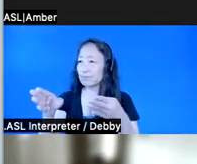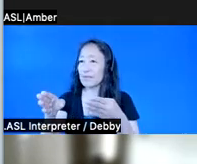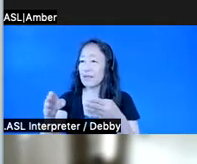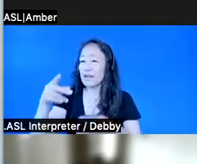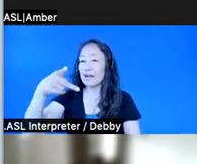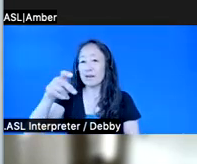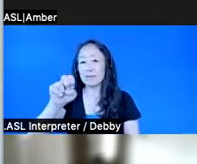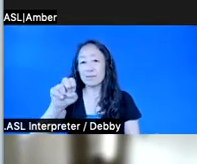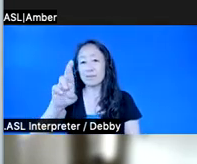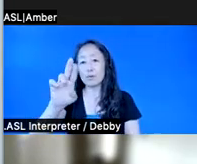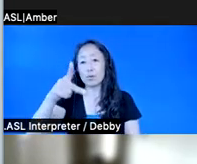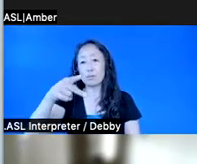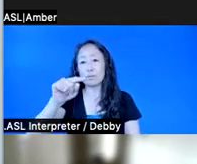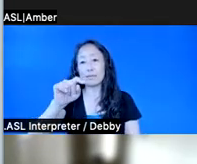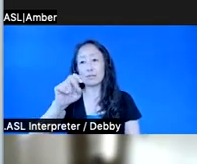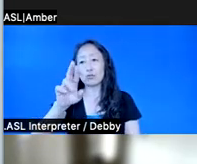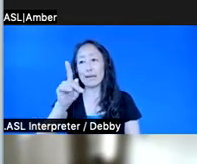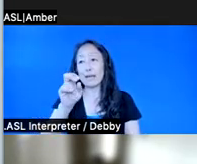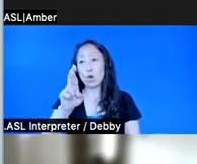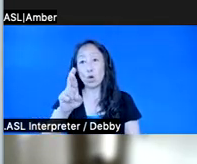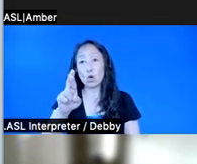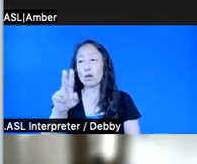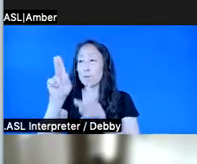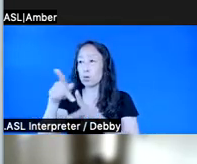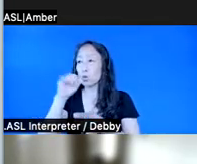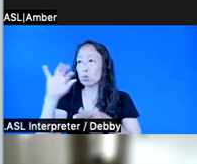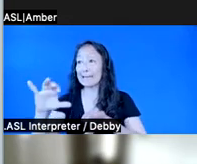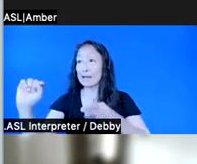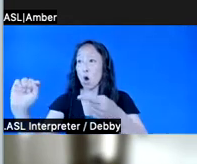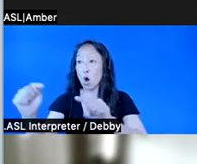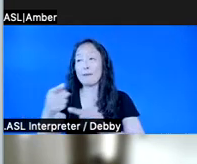or the harm doer making a choice in the culture that supports that.